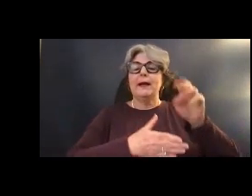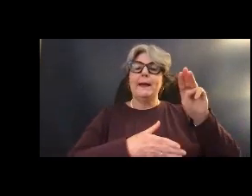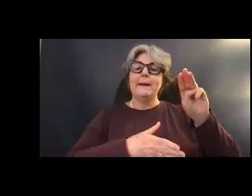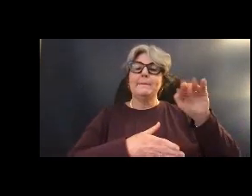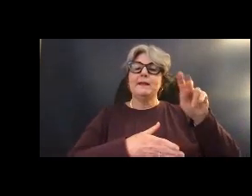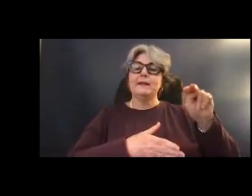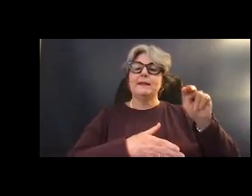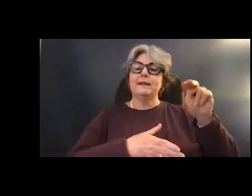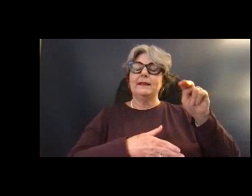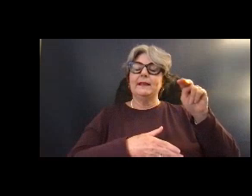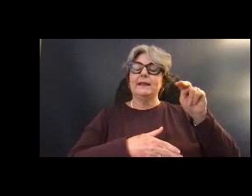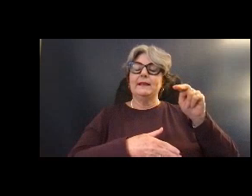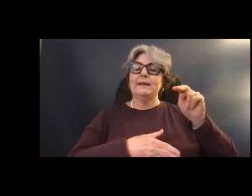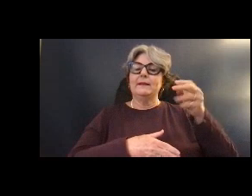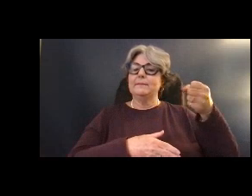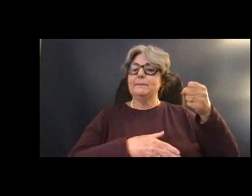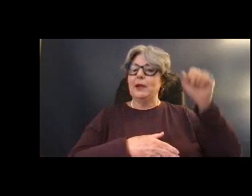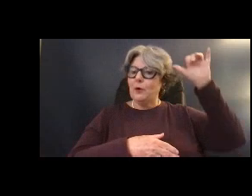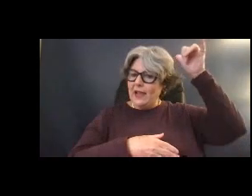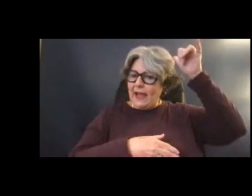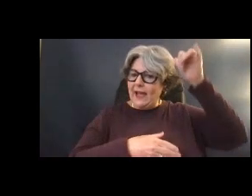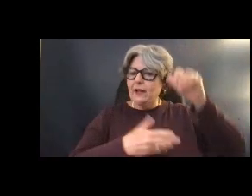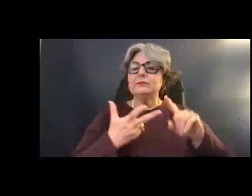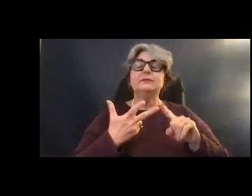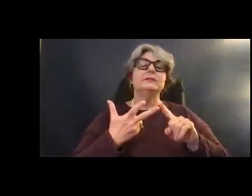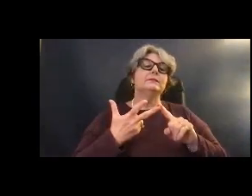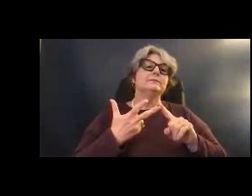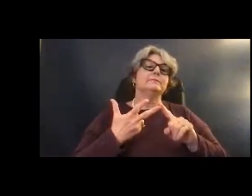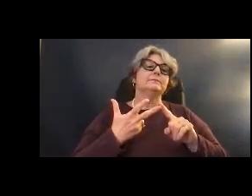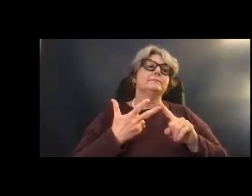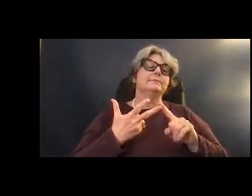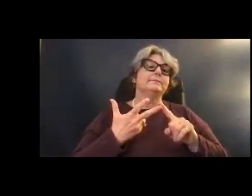dairy cows. There are